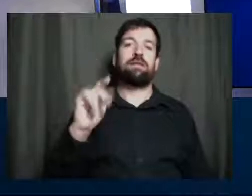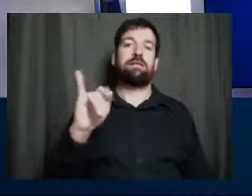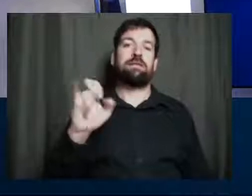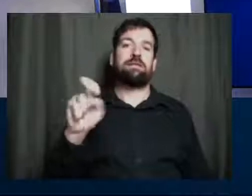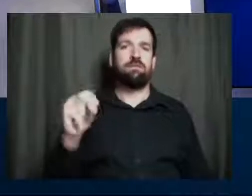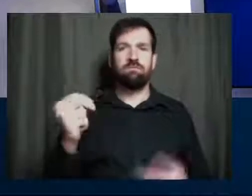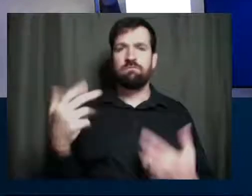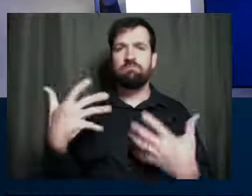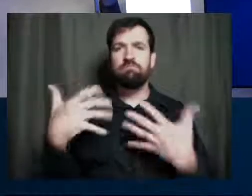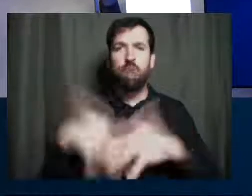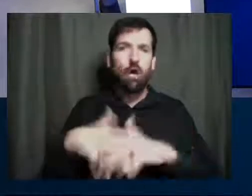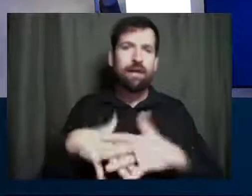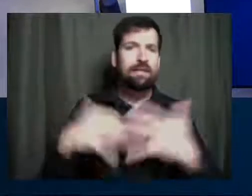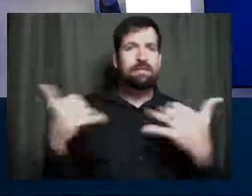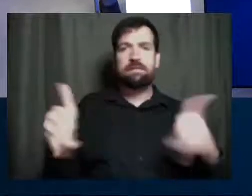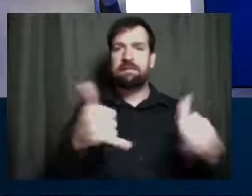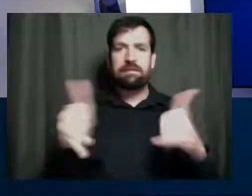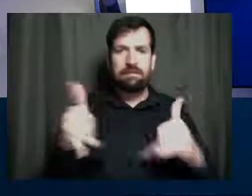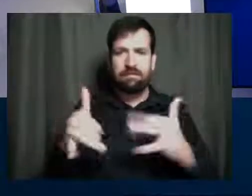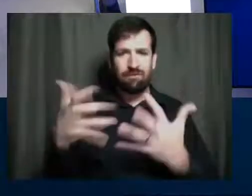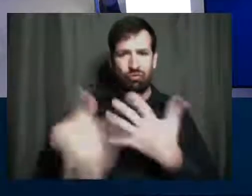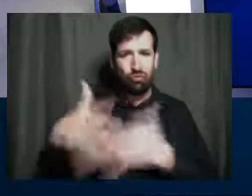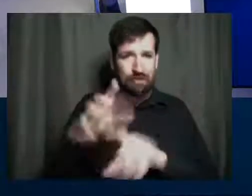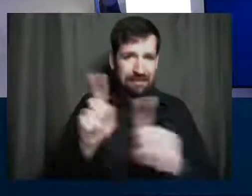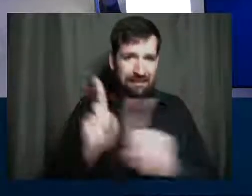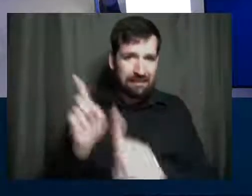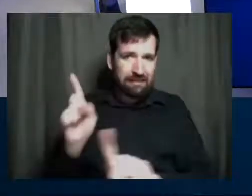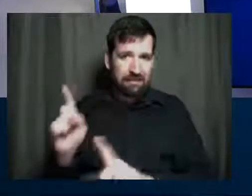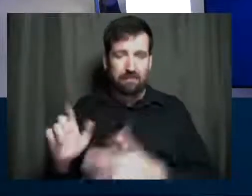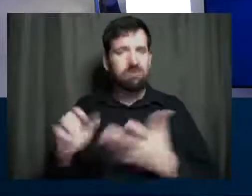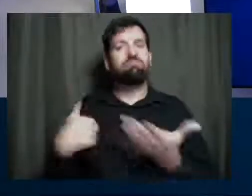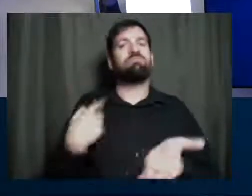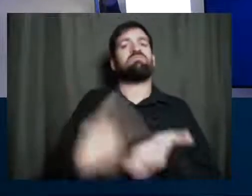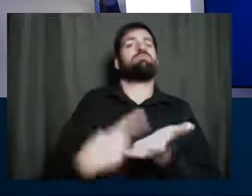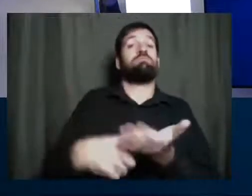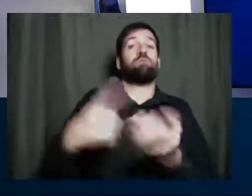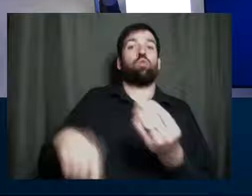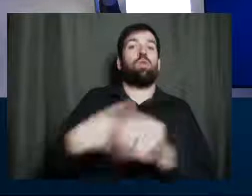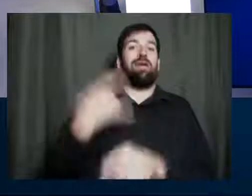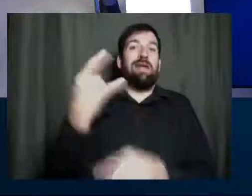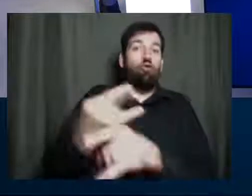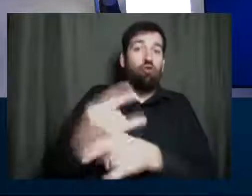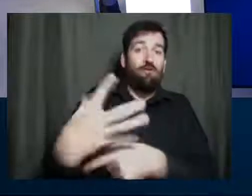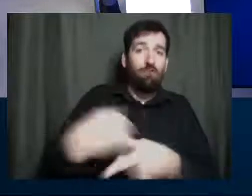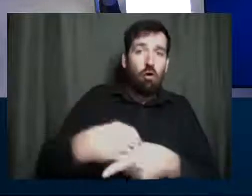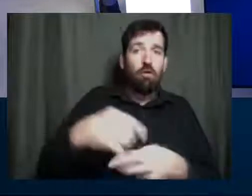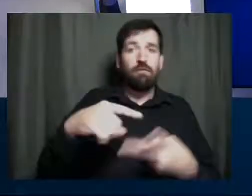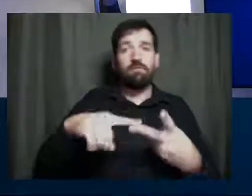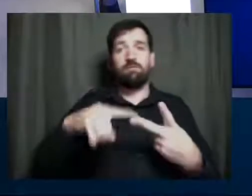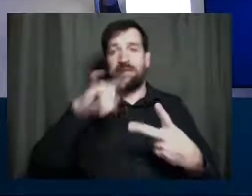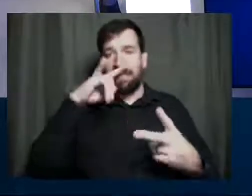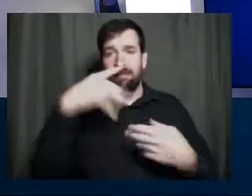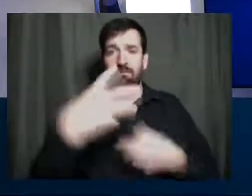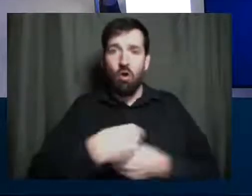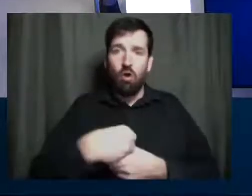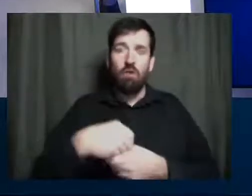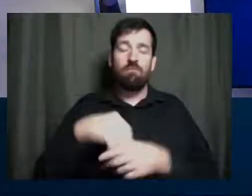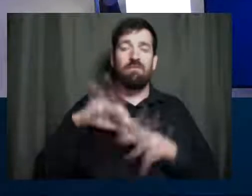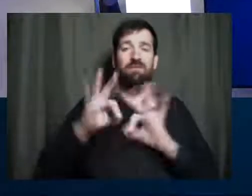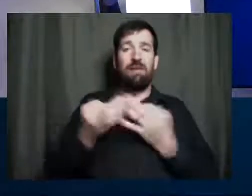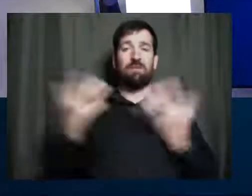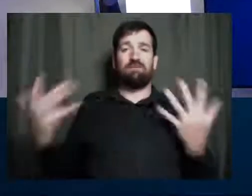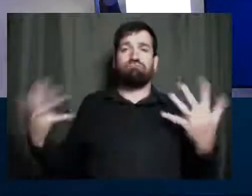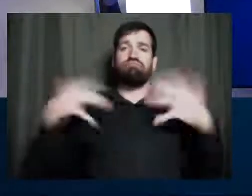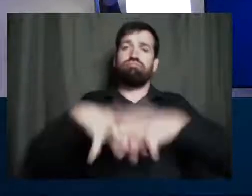social distancing. And again, we always talk about that when there are cocktails involved and kids involved and you're getting all these families together. There's a lot of close talking.